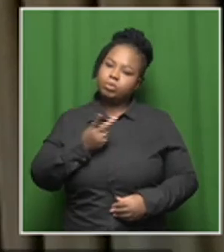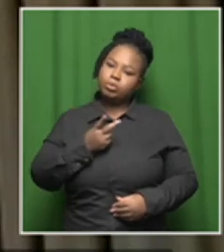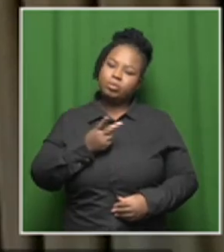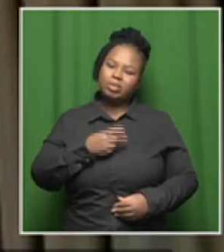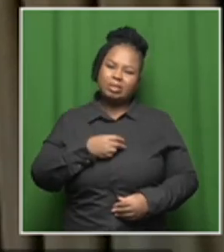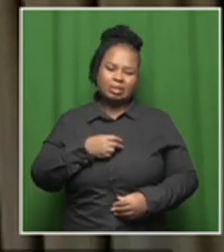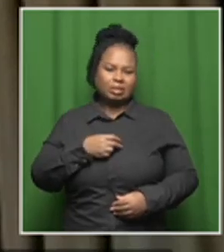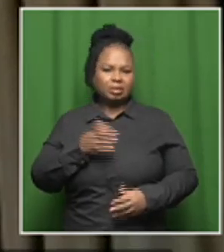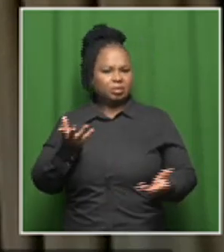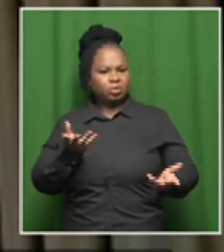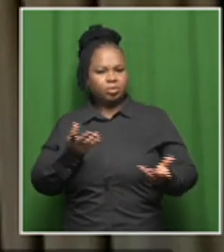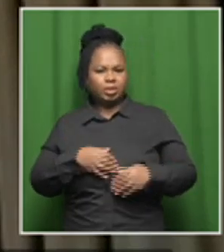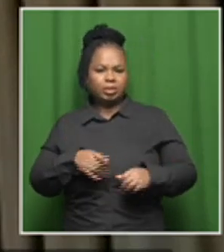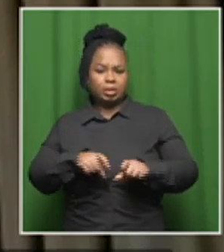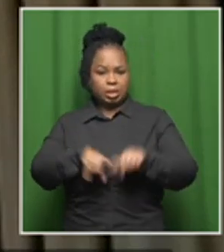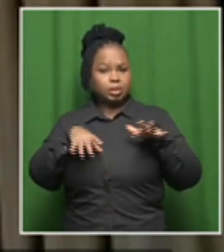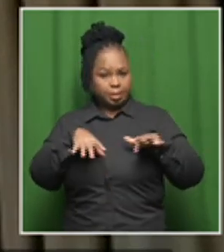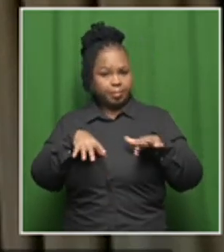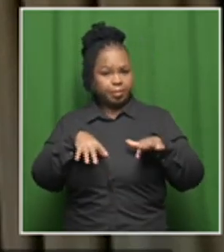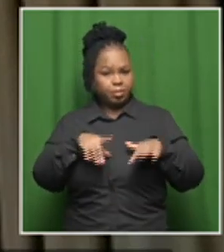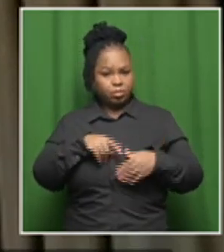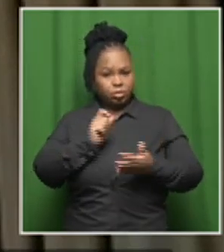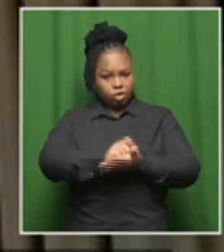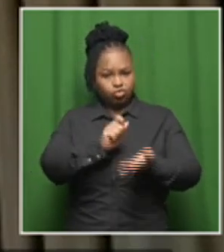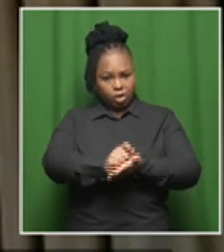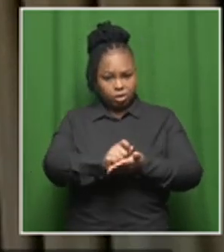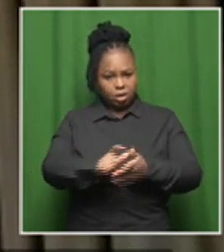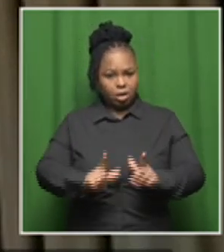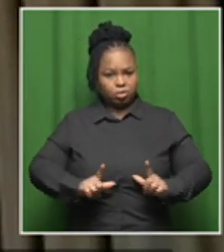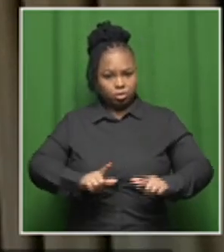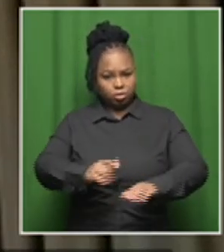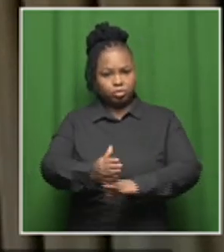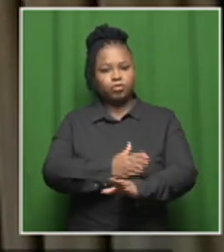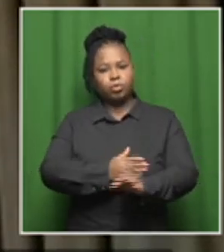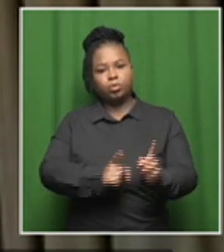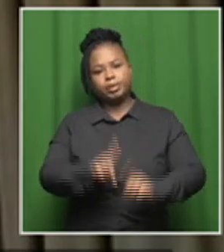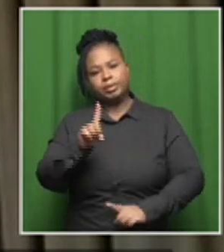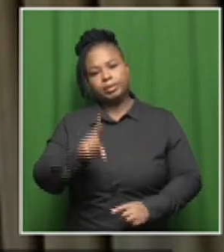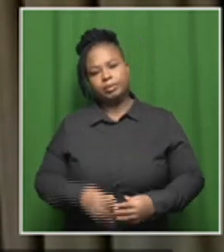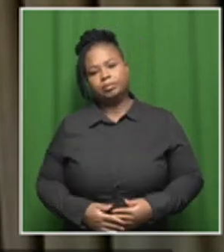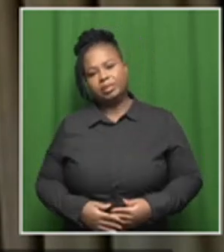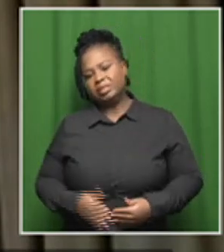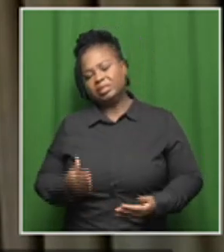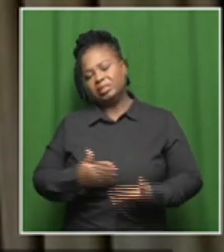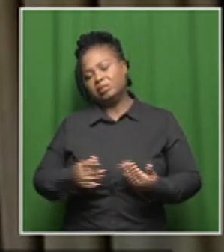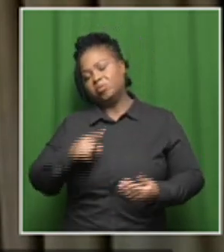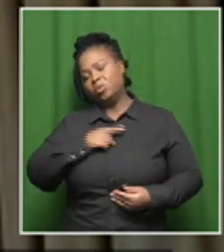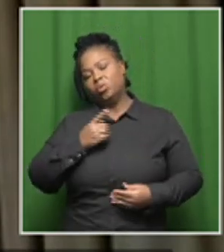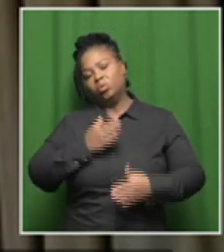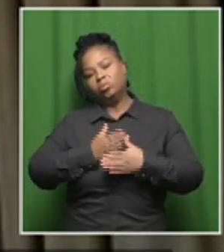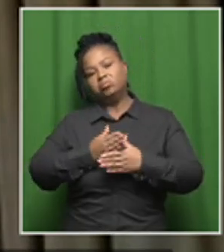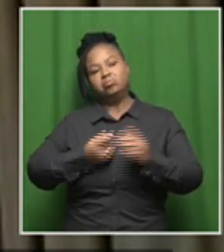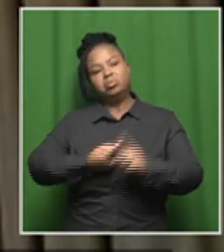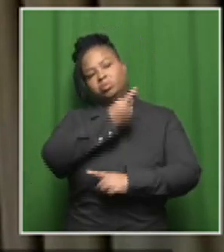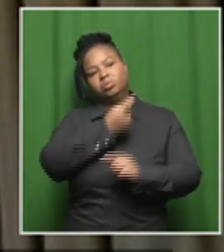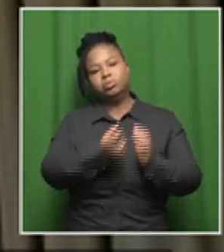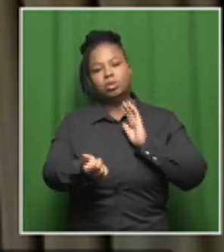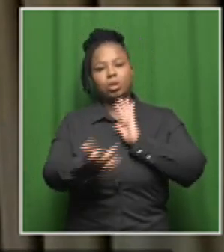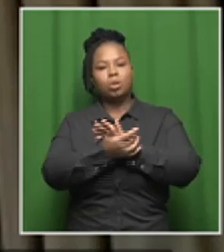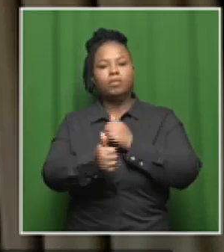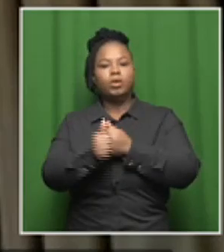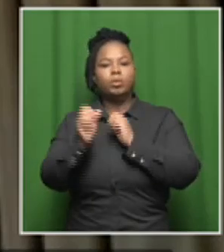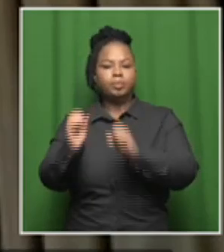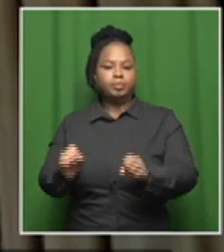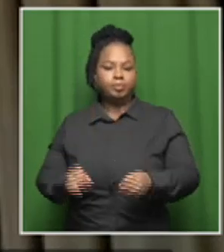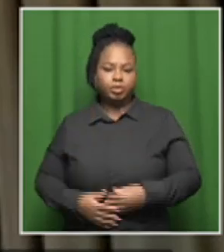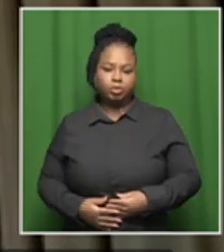stiff technical exams to pass. Because of this, so many are operating unregulated, that there's